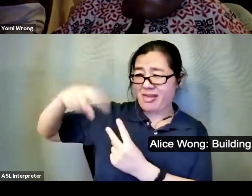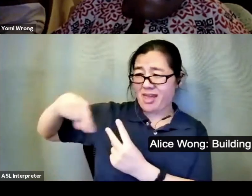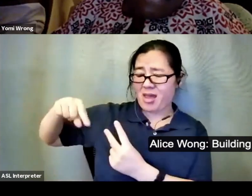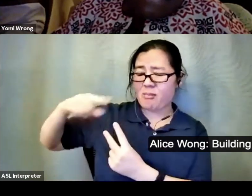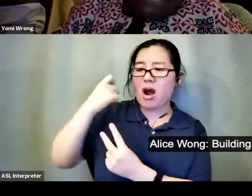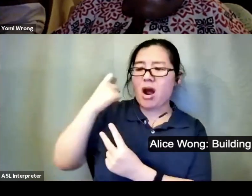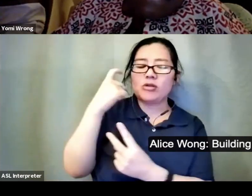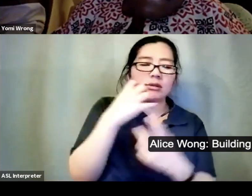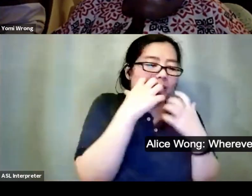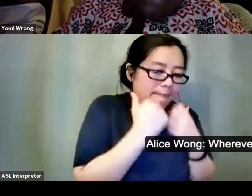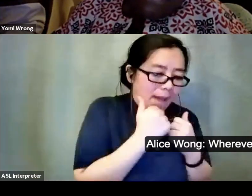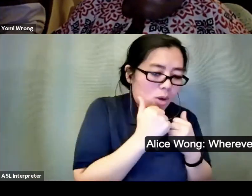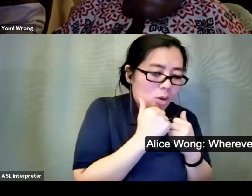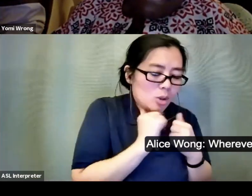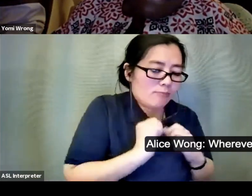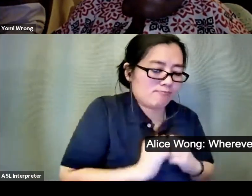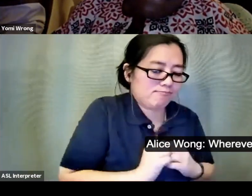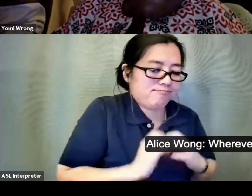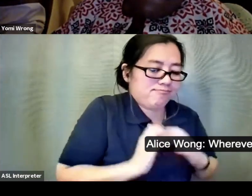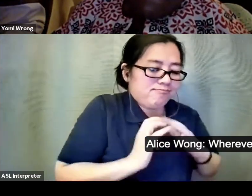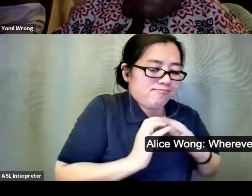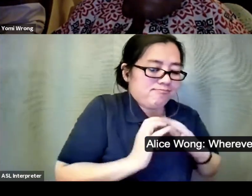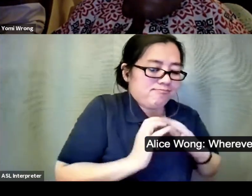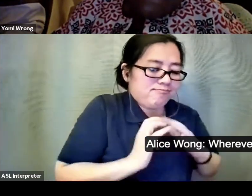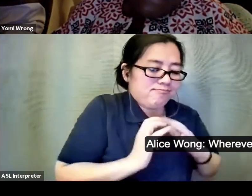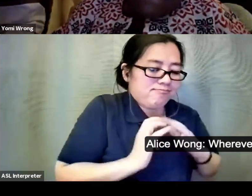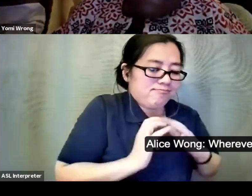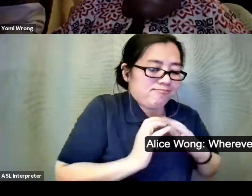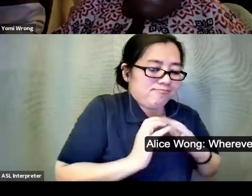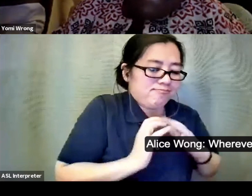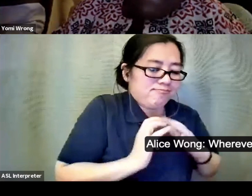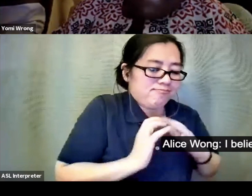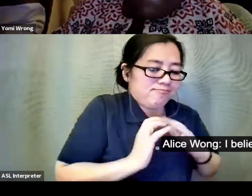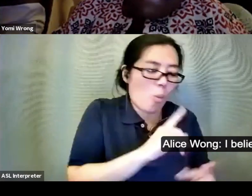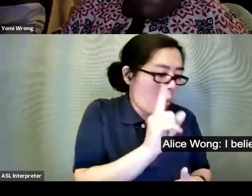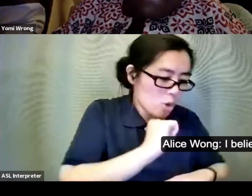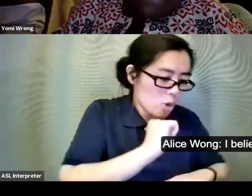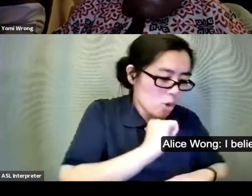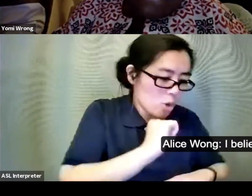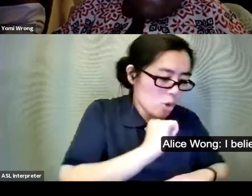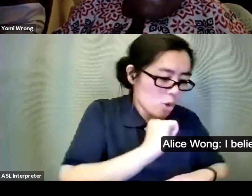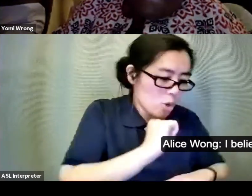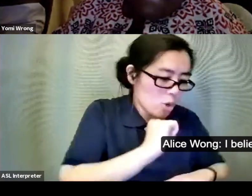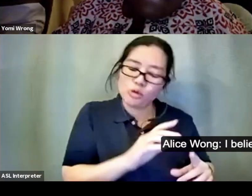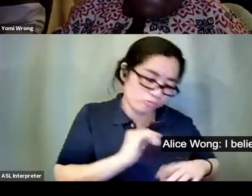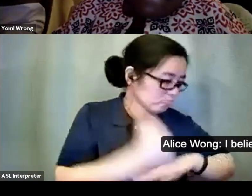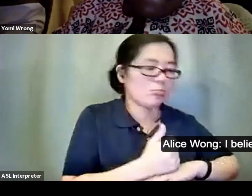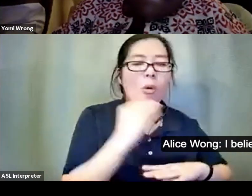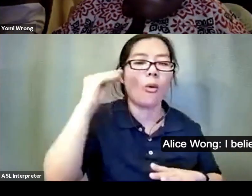have, wherever you are, whoever you are with. I believe that our ancestors